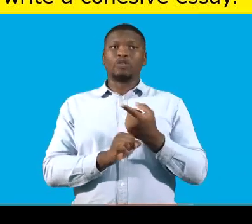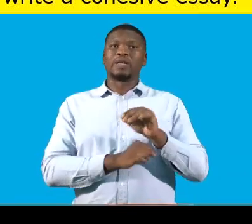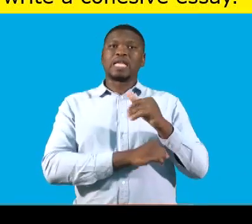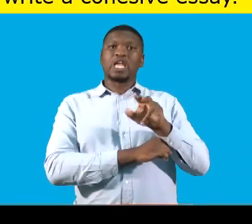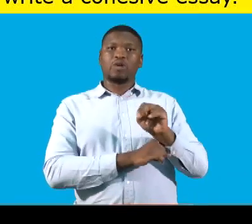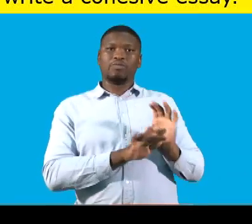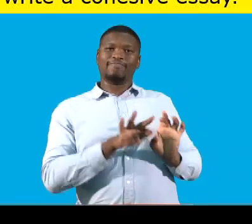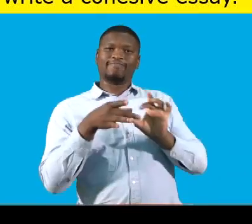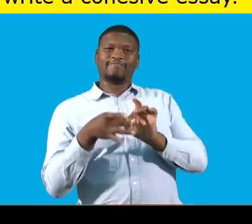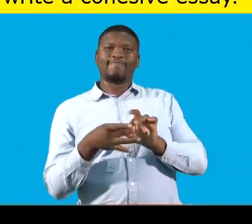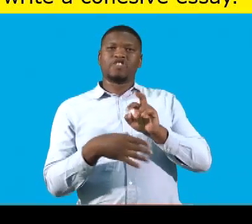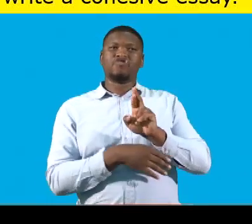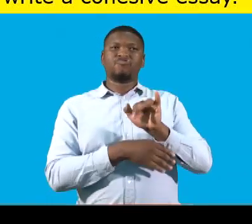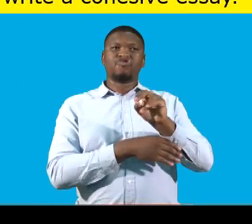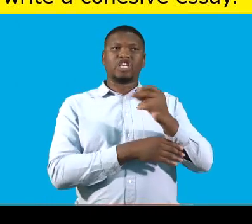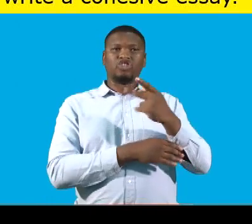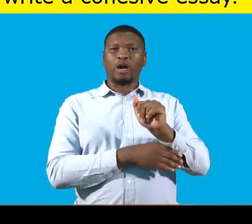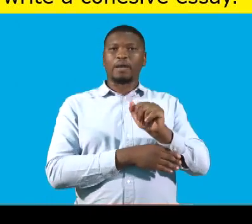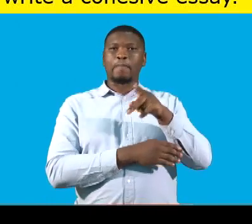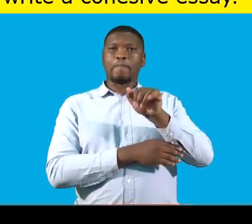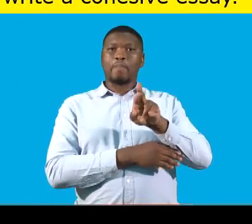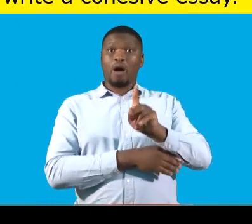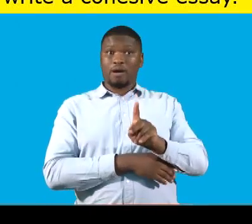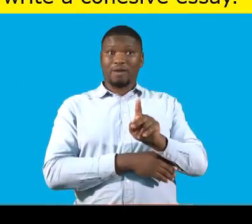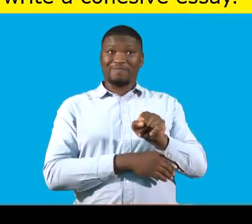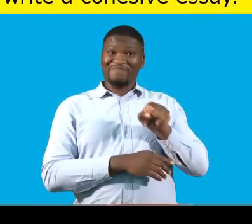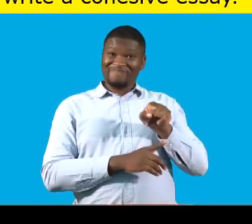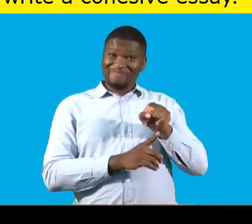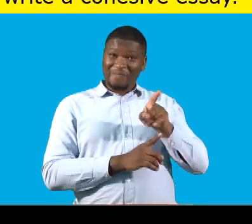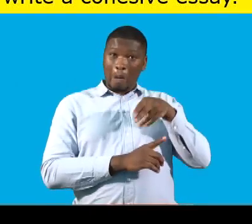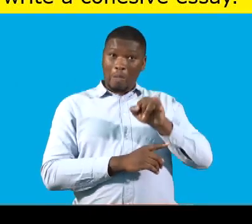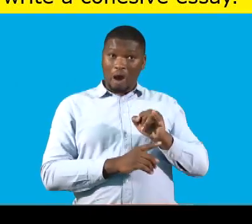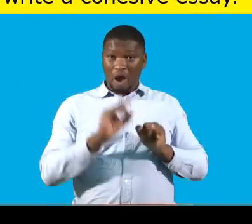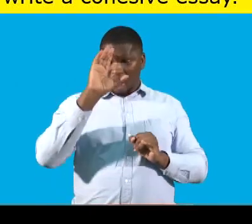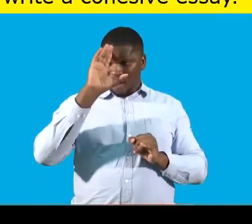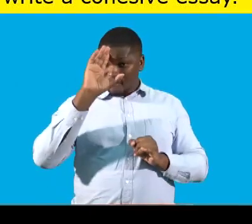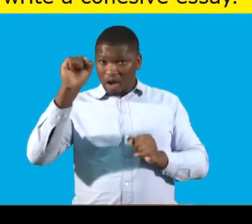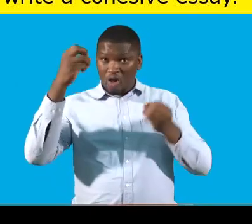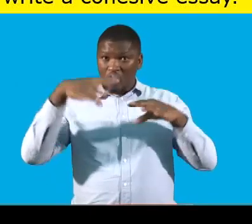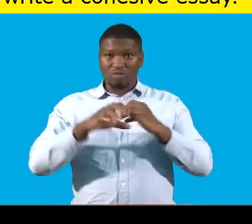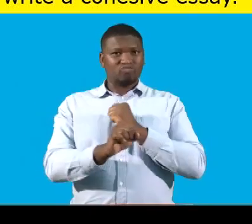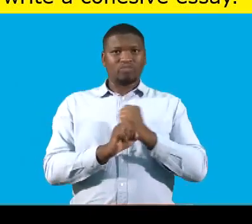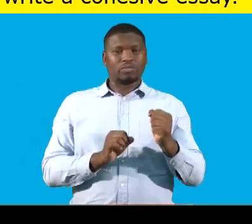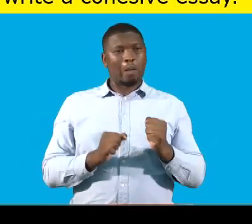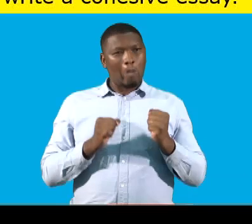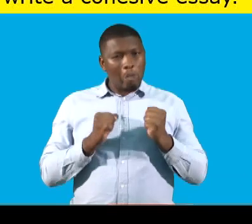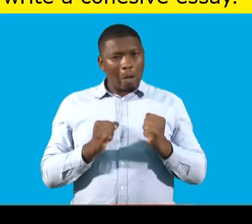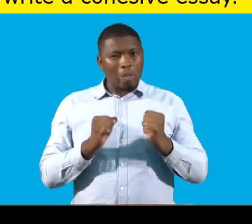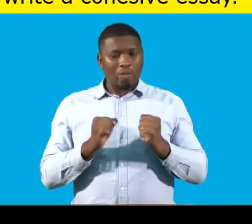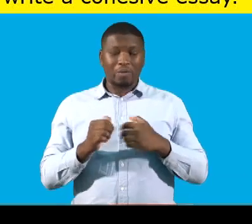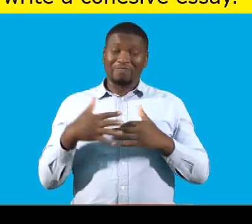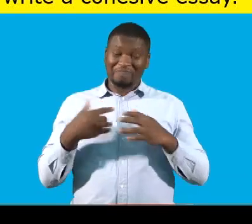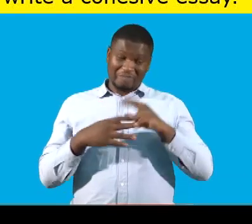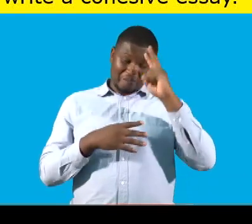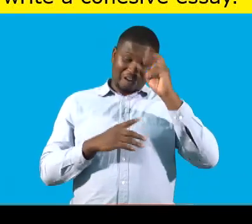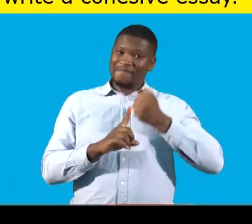the alter ego Richard Parker. It might be argued that Pi never loses his faith or morality, even though his beliefs are